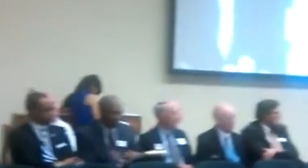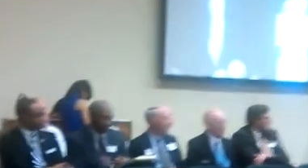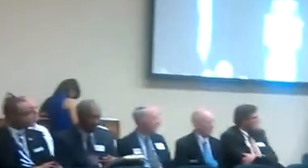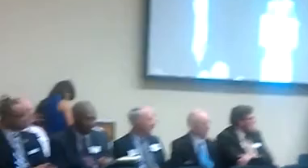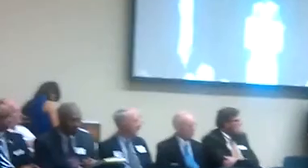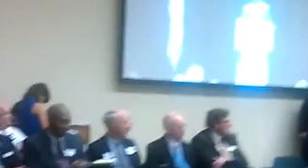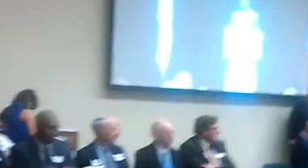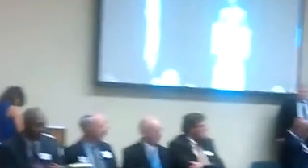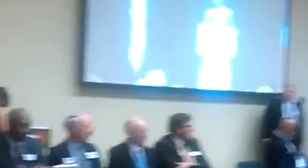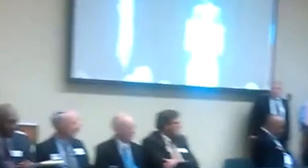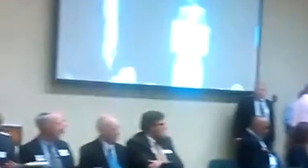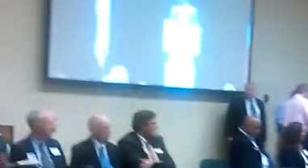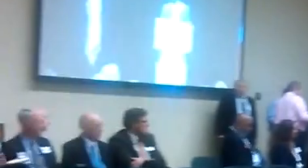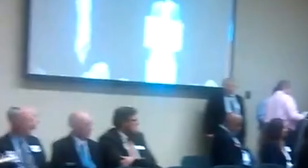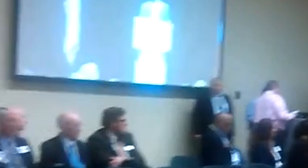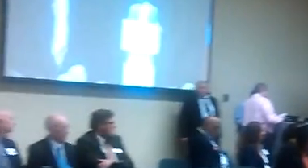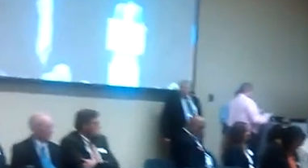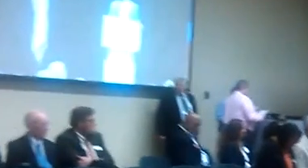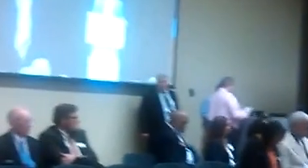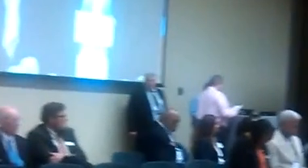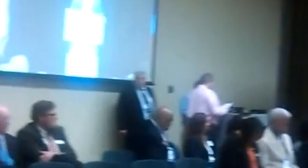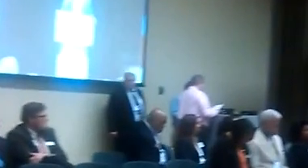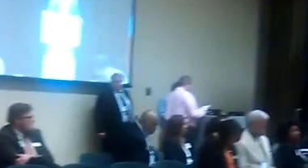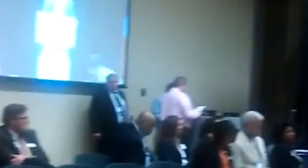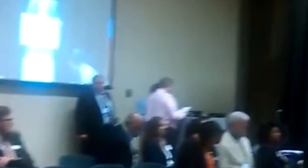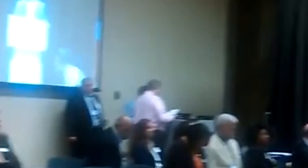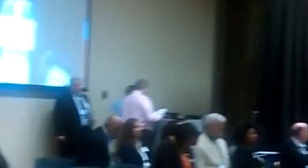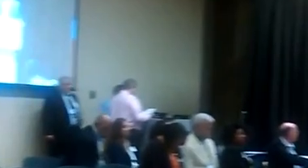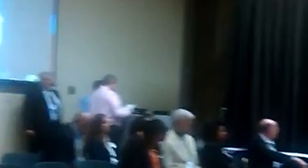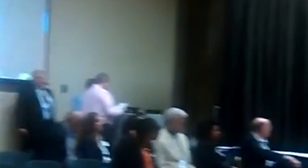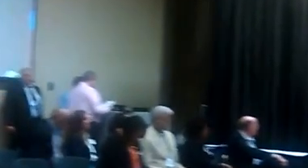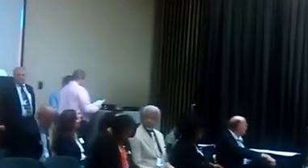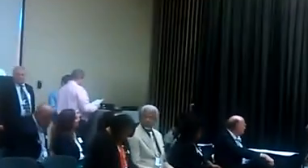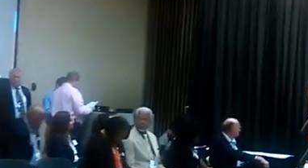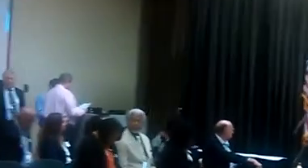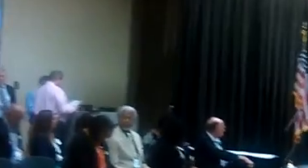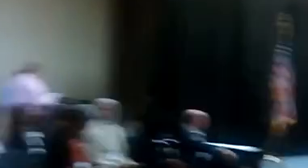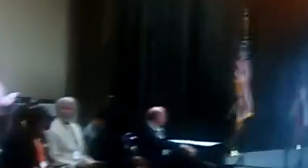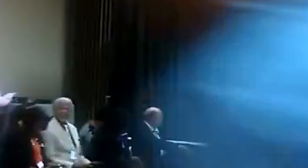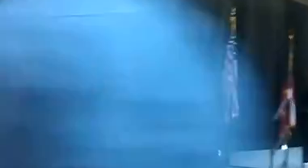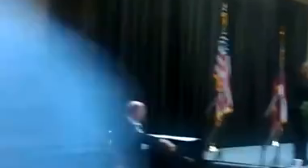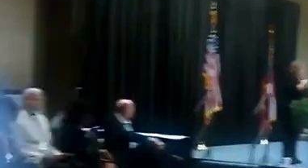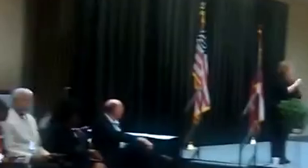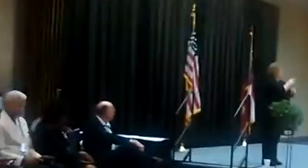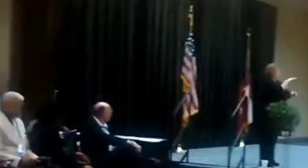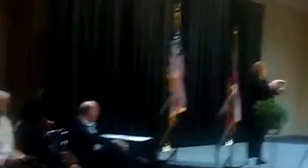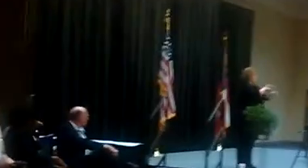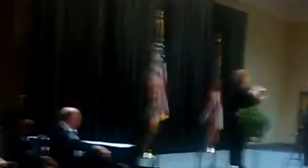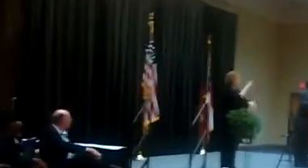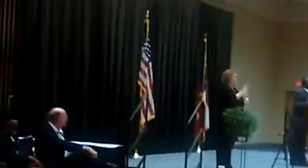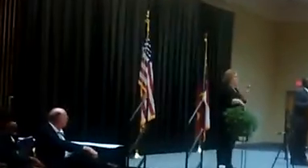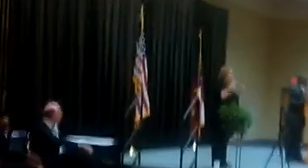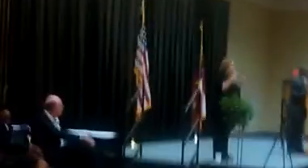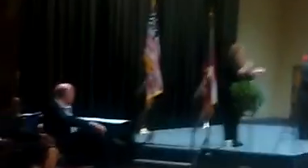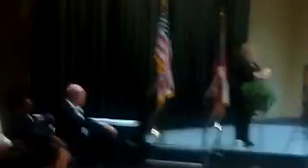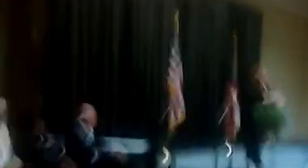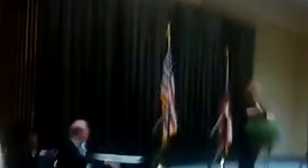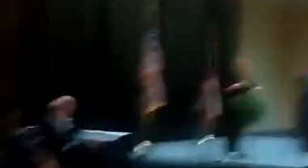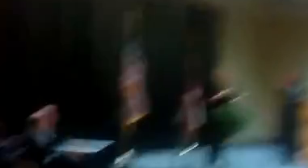fire, and to show this state that it truly is a blue state, because we have more voters here that are just unregistered, and if we do our